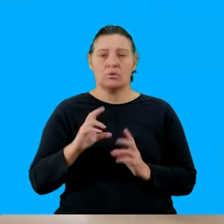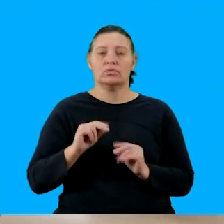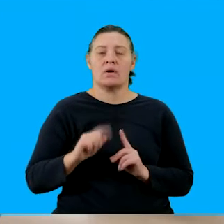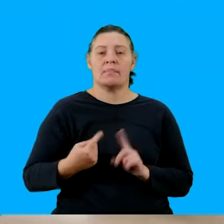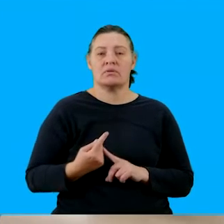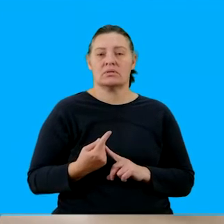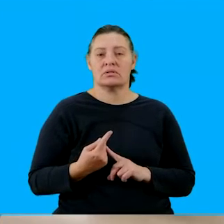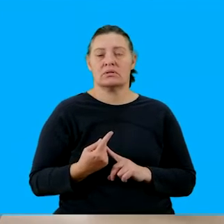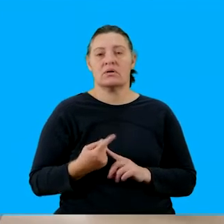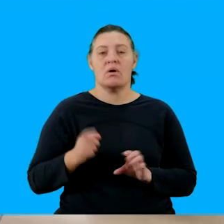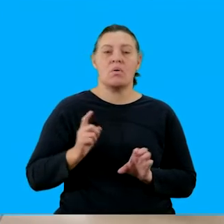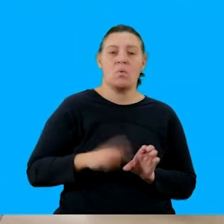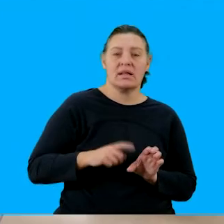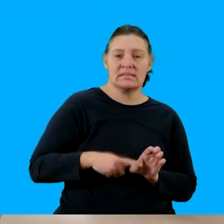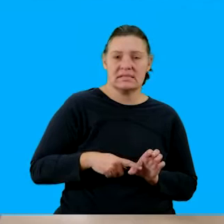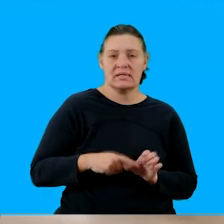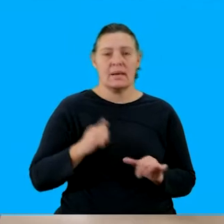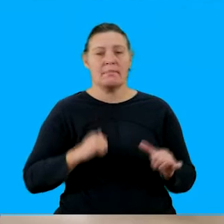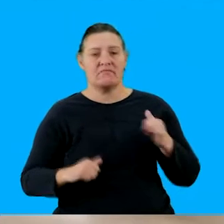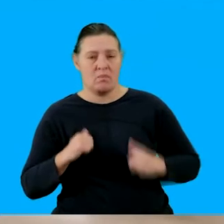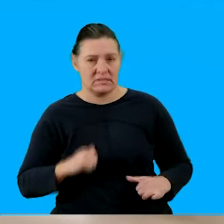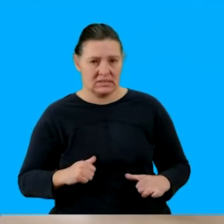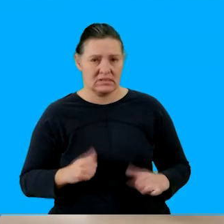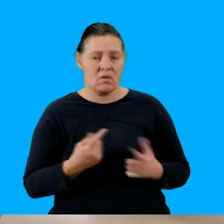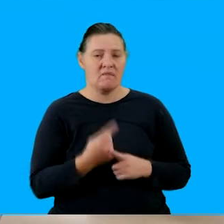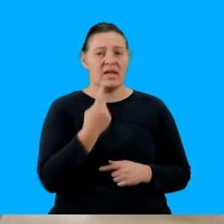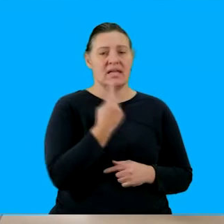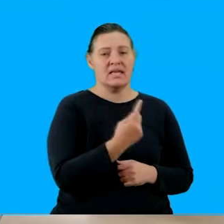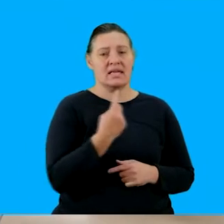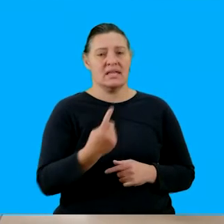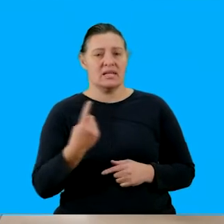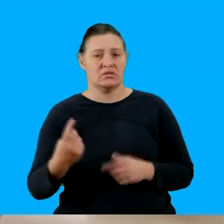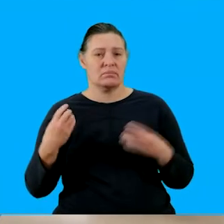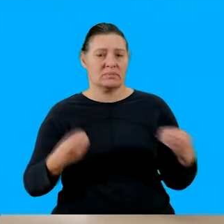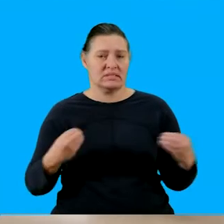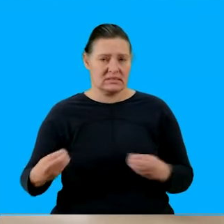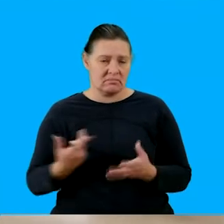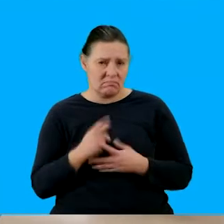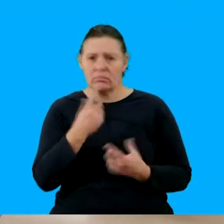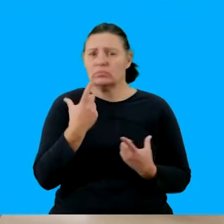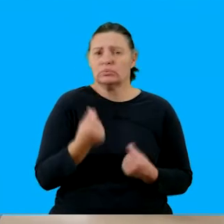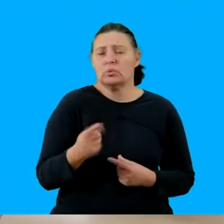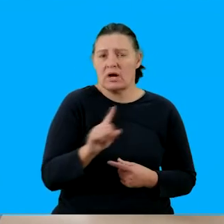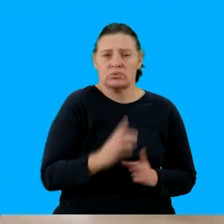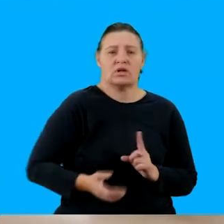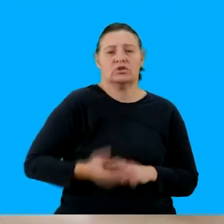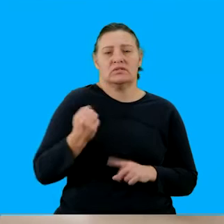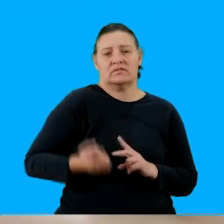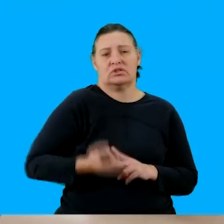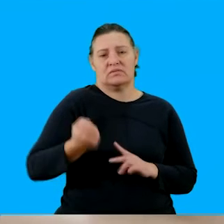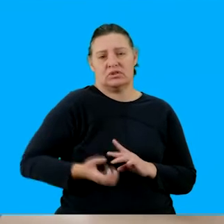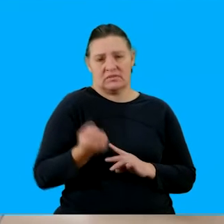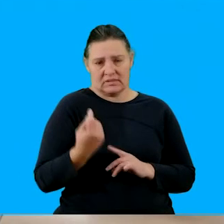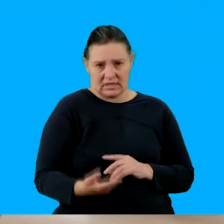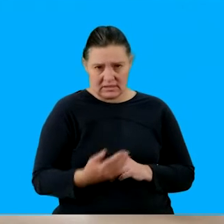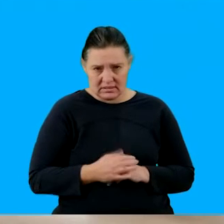talking about the quality performance of each business and what they should do to achieve the quality of